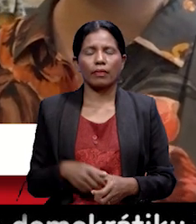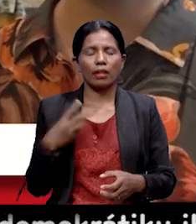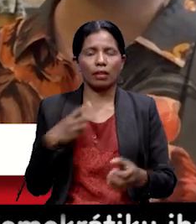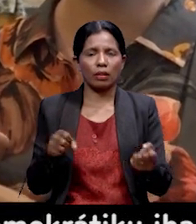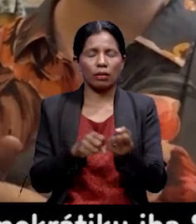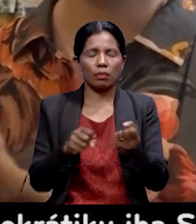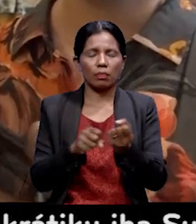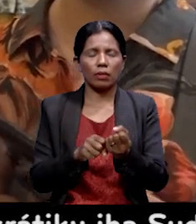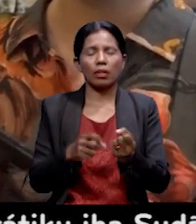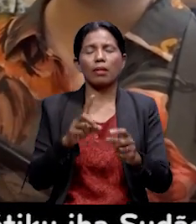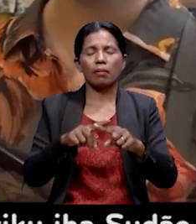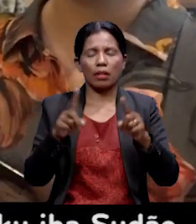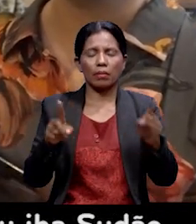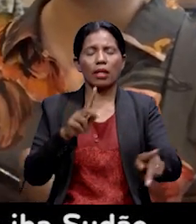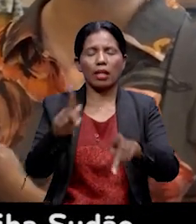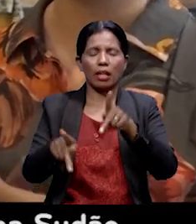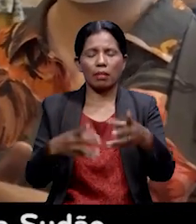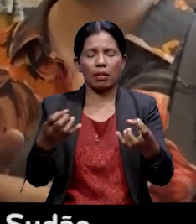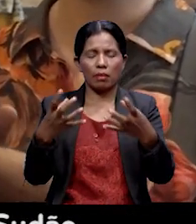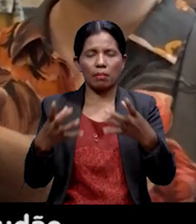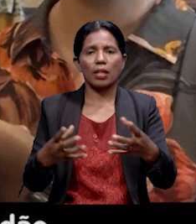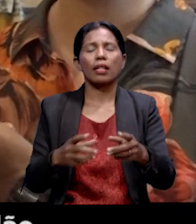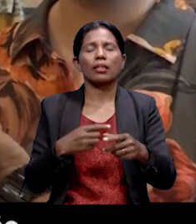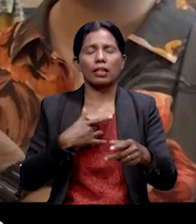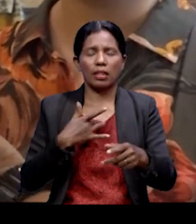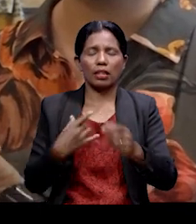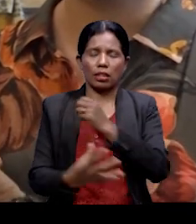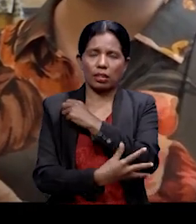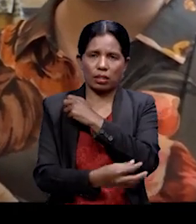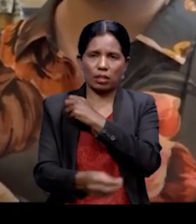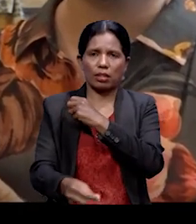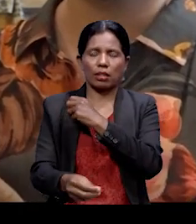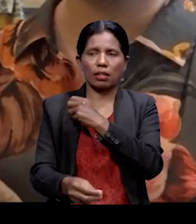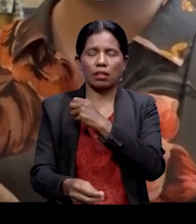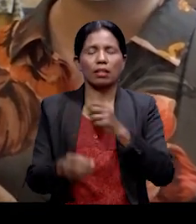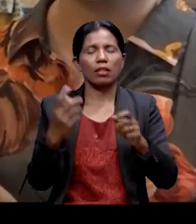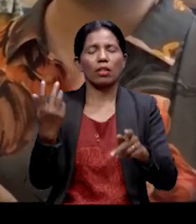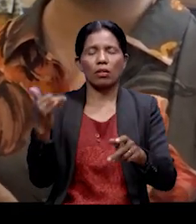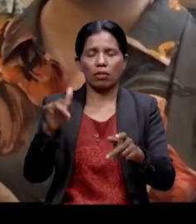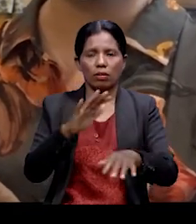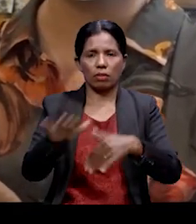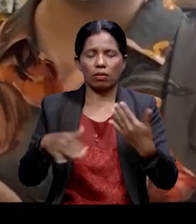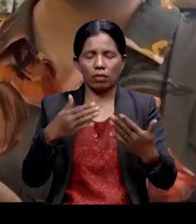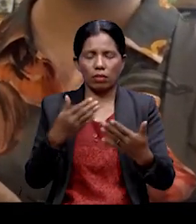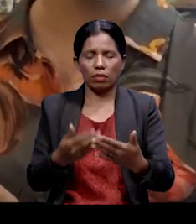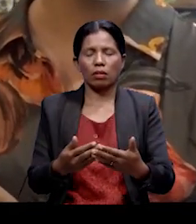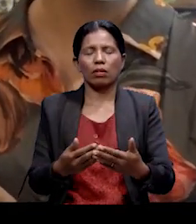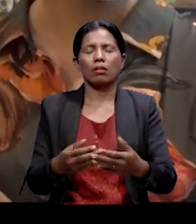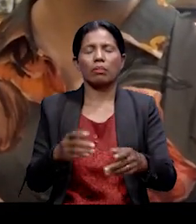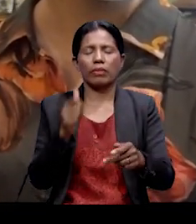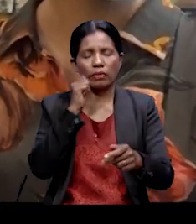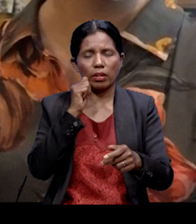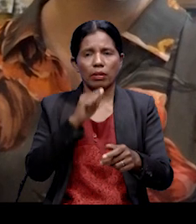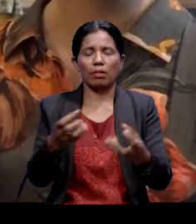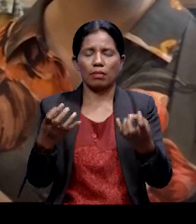know that also many people did not receive all of the services and what they were expecting. So the